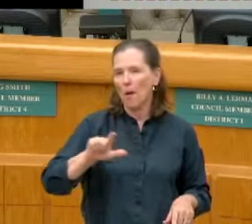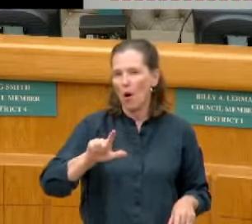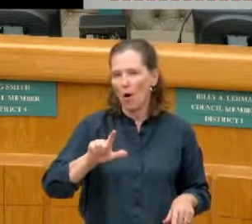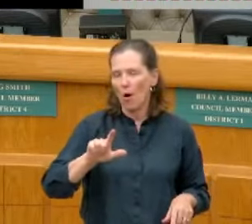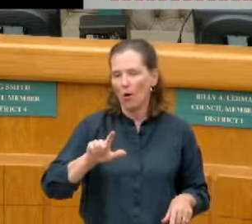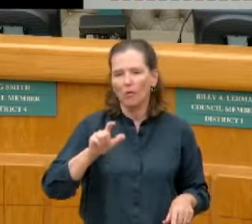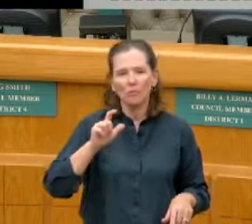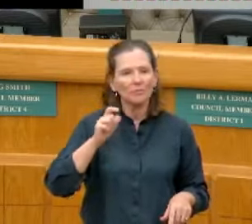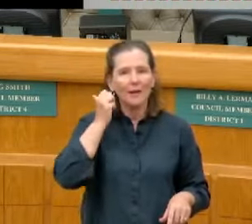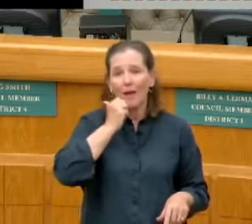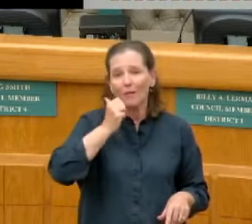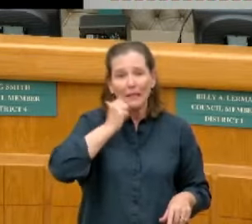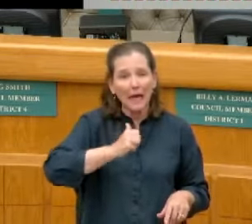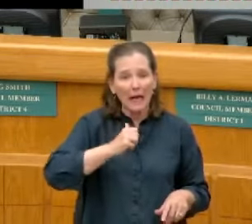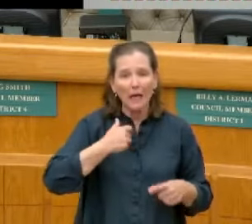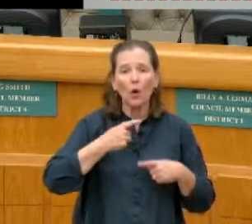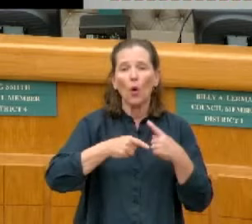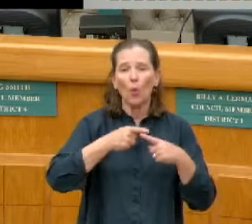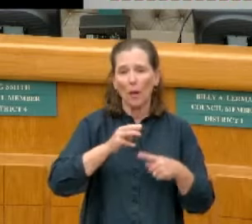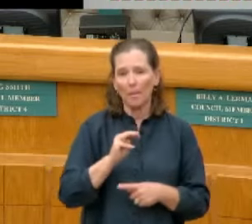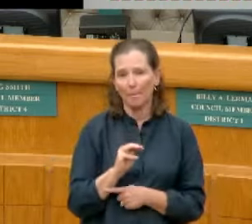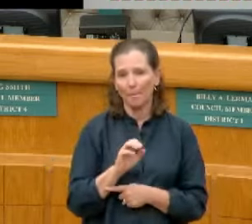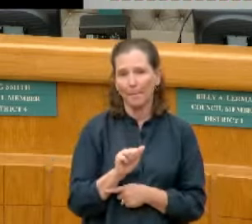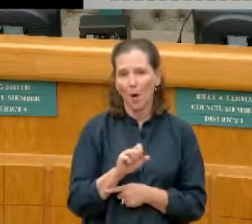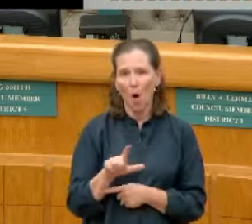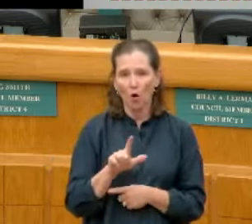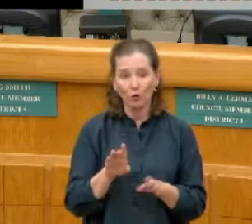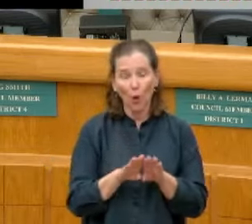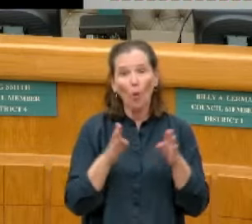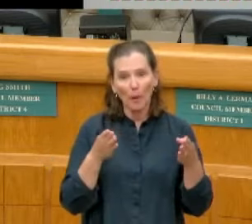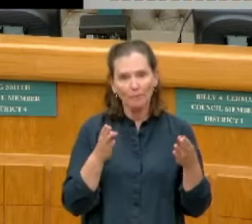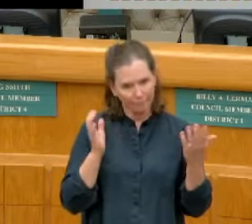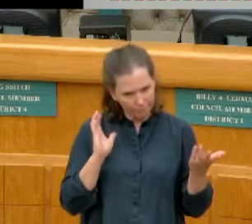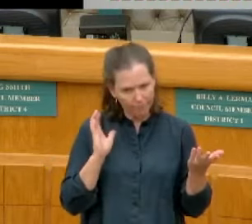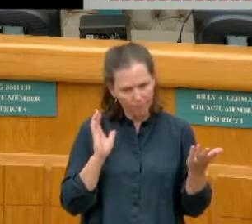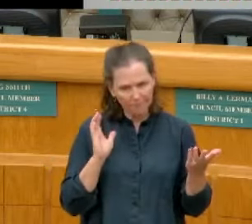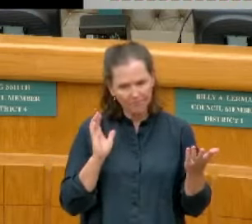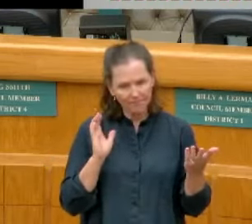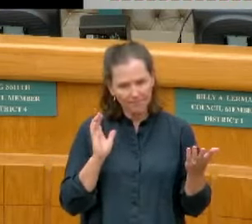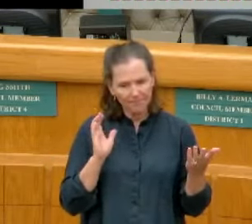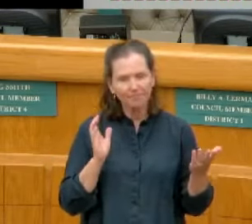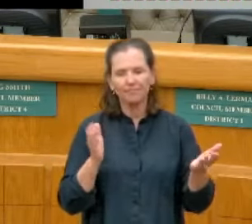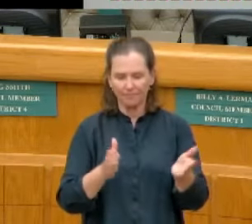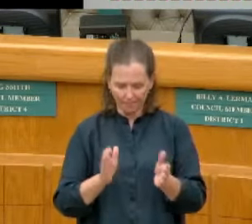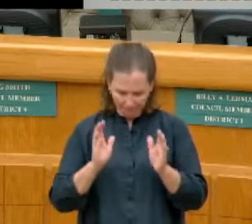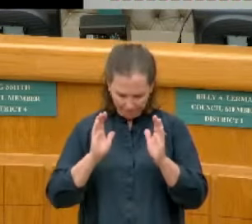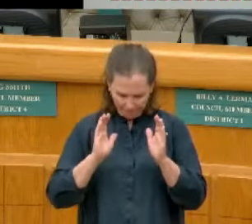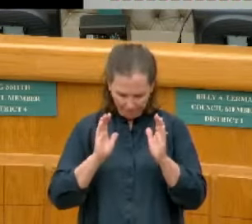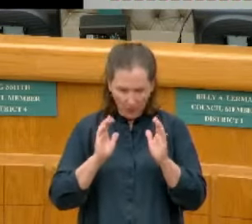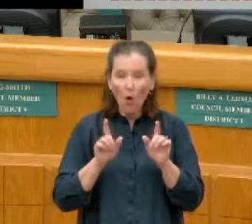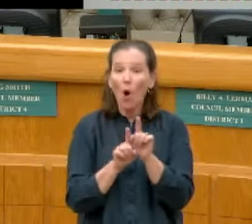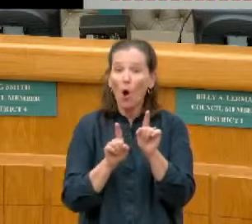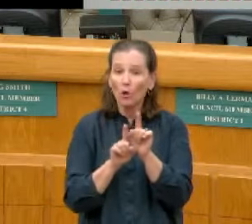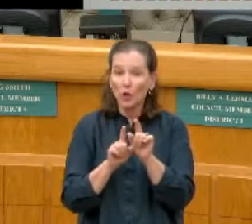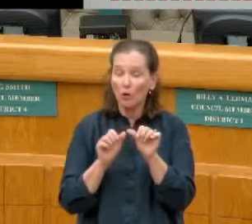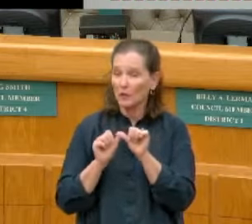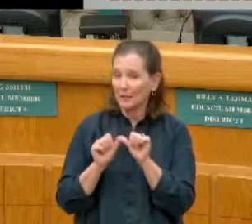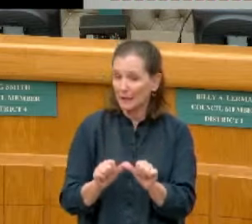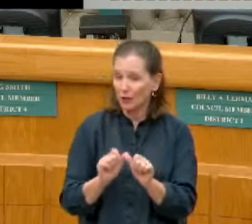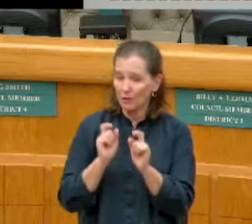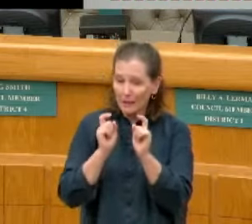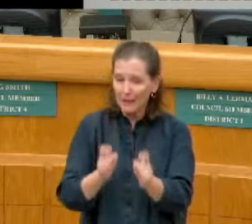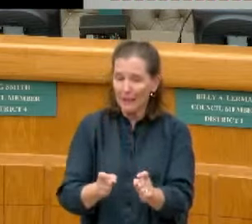week during mall hours. We are still providing Regeneron, which is a monoclonal antibody, like the judge mentioned. It's